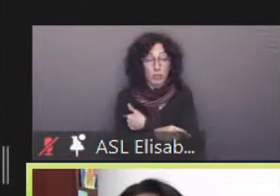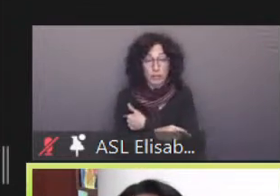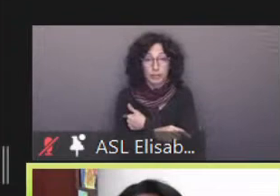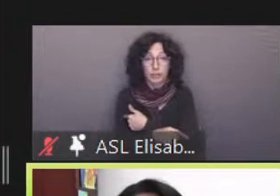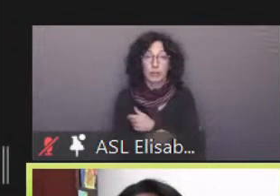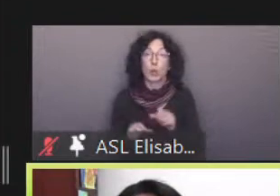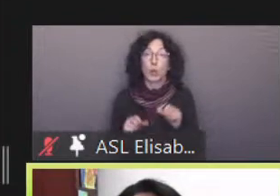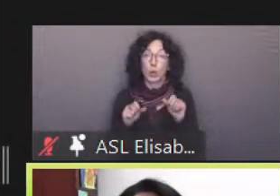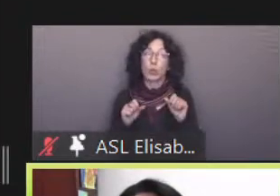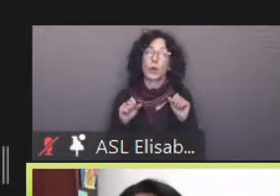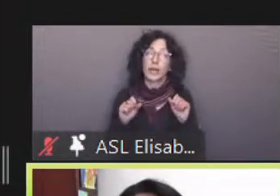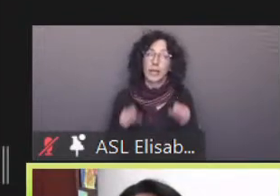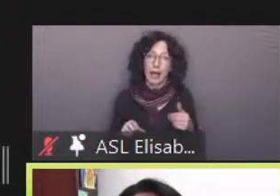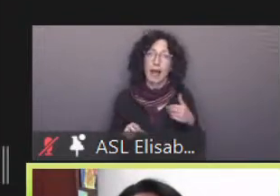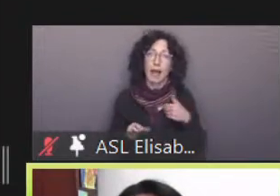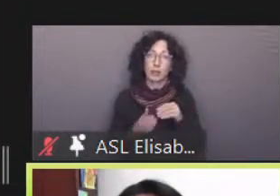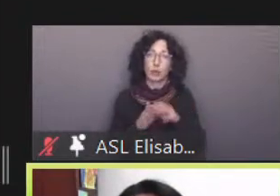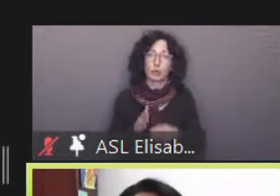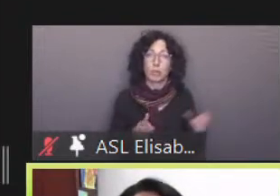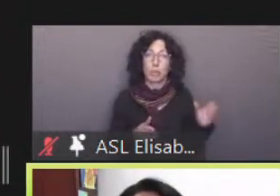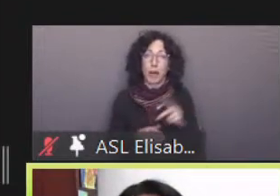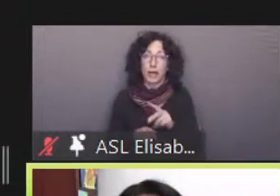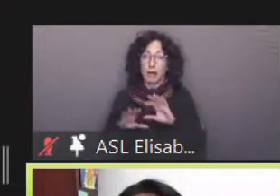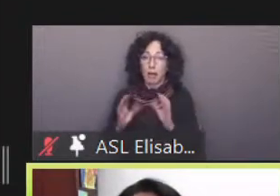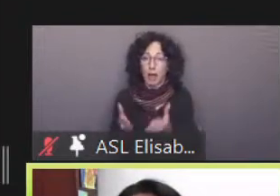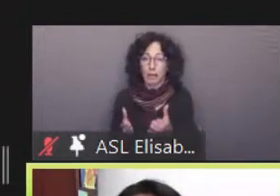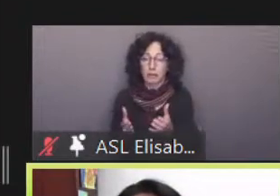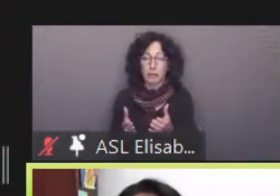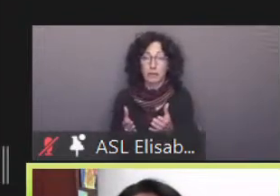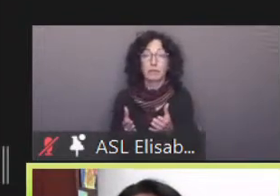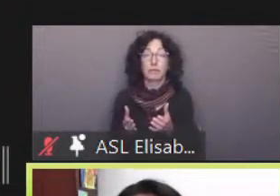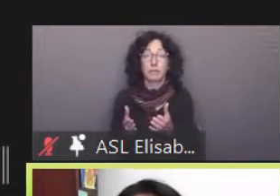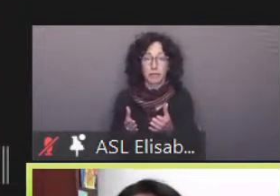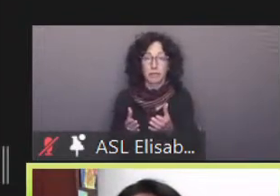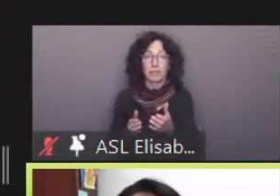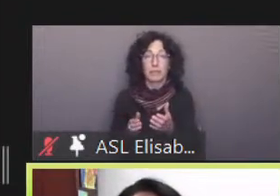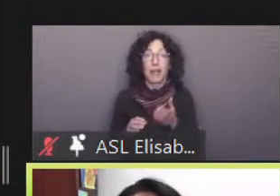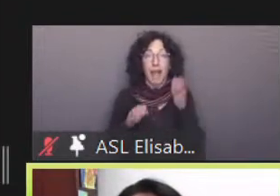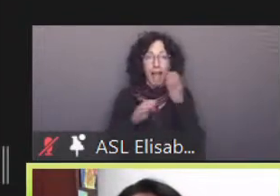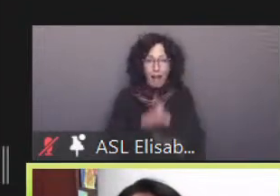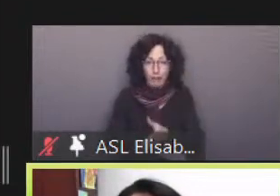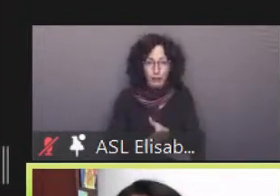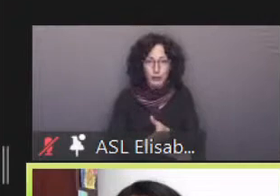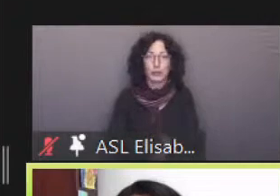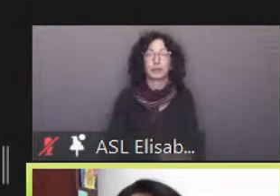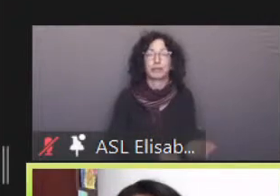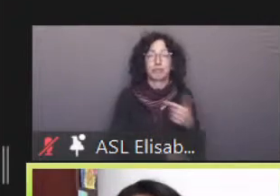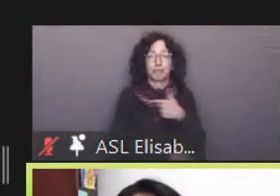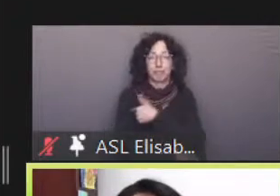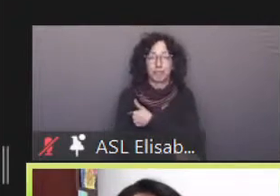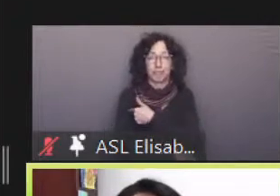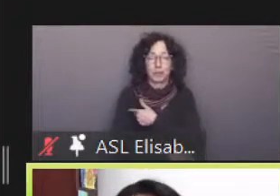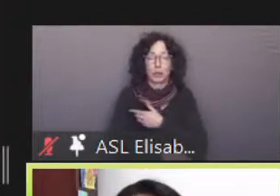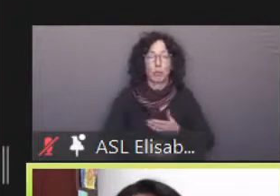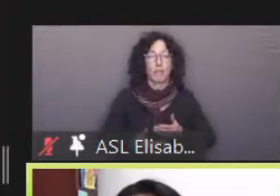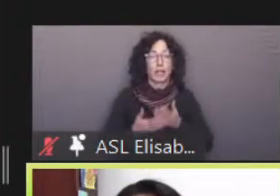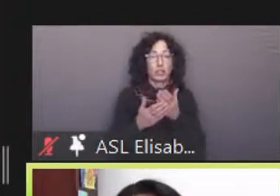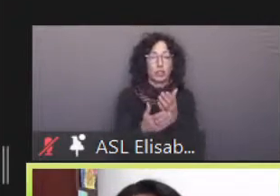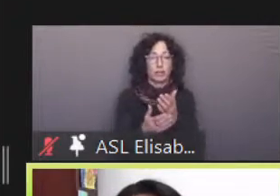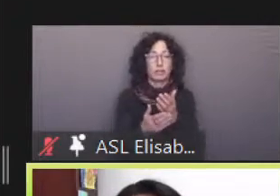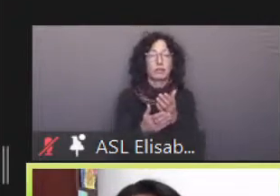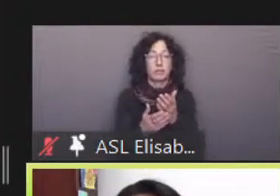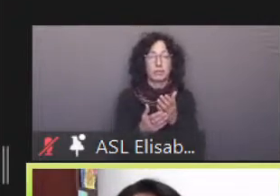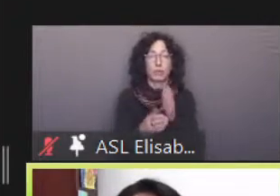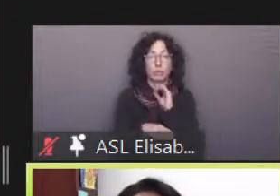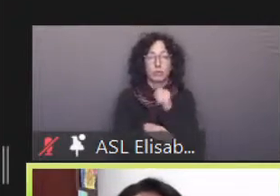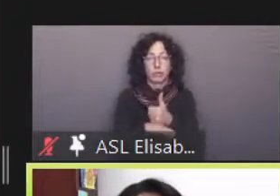to have students back in class safely following the prevention measures that we have recommended to be in